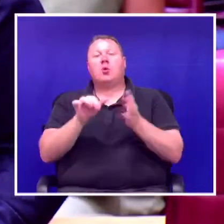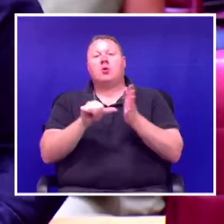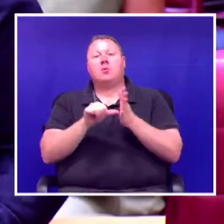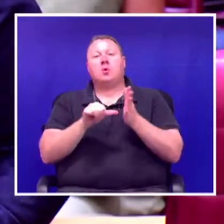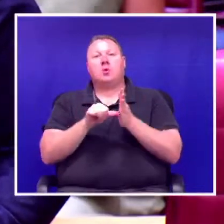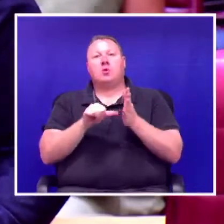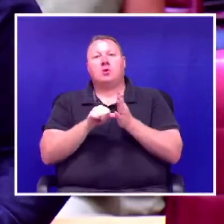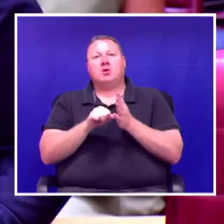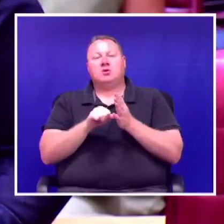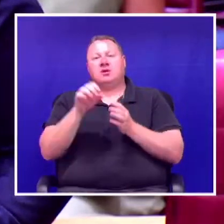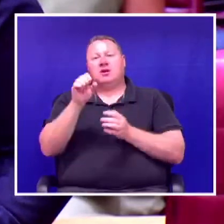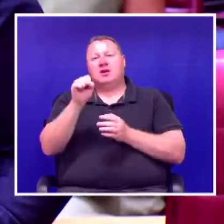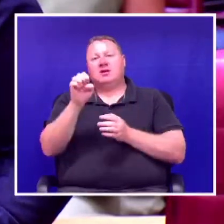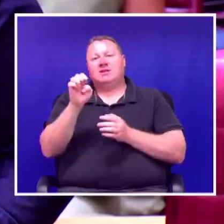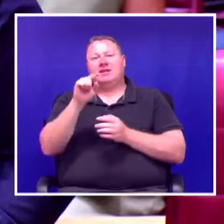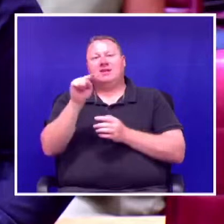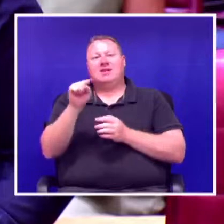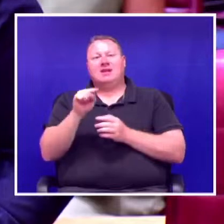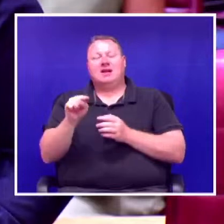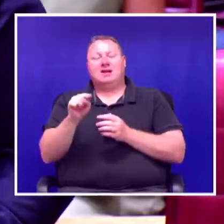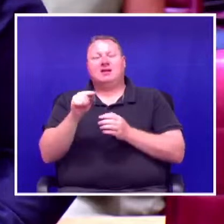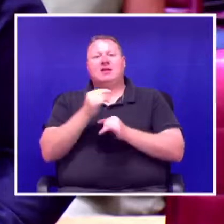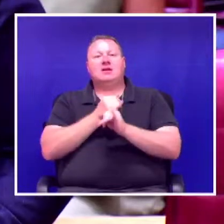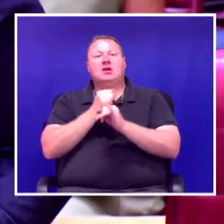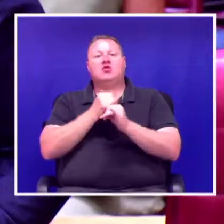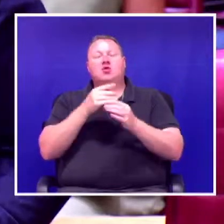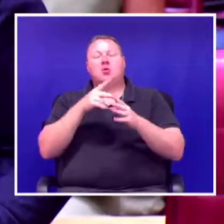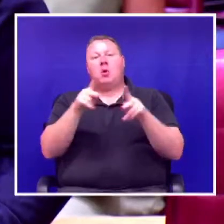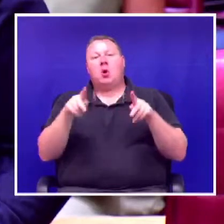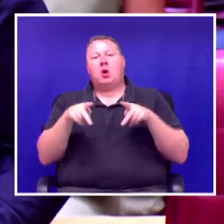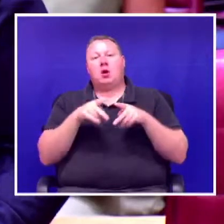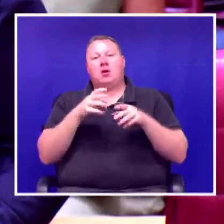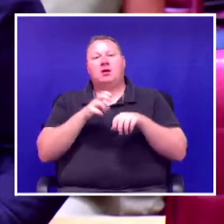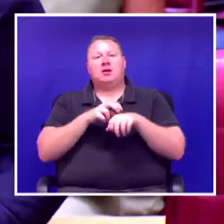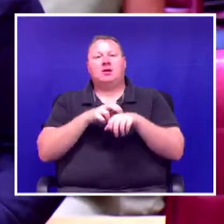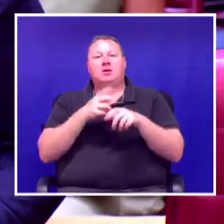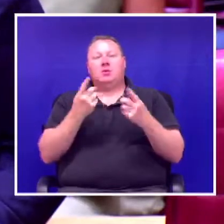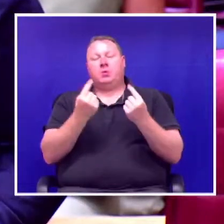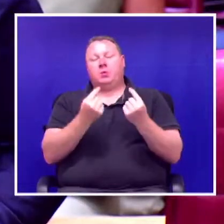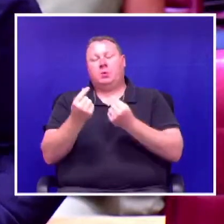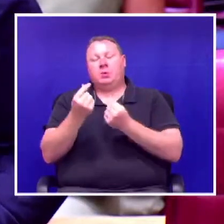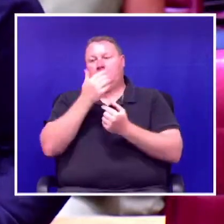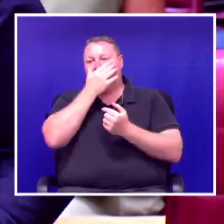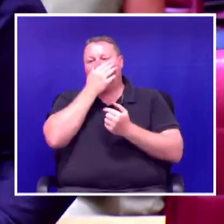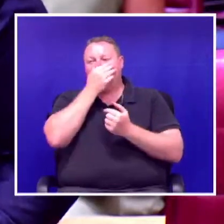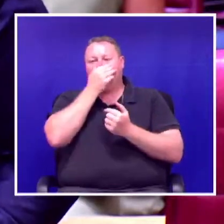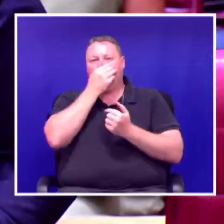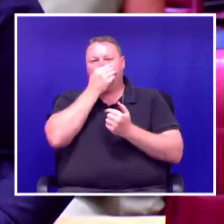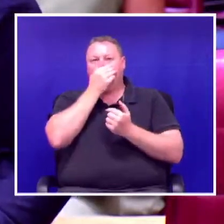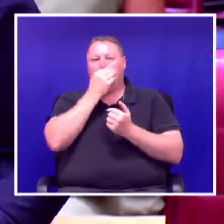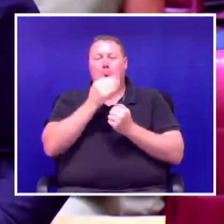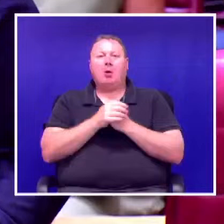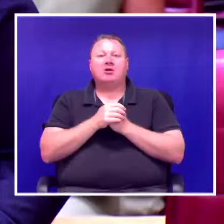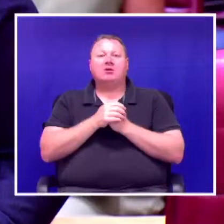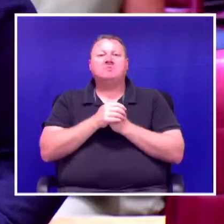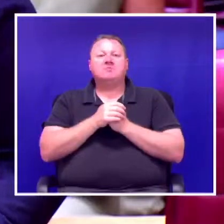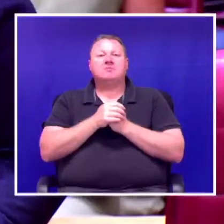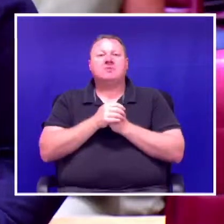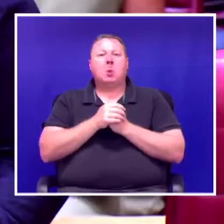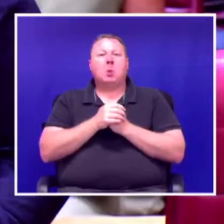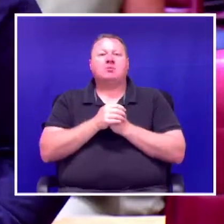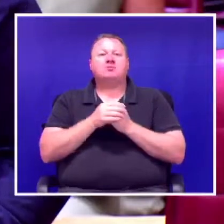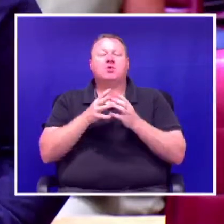of SEZ and industrial park and the need for them to be aligned with the growth opportunities within regions